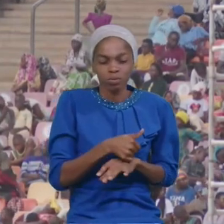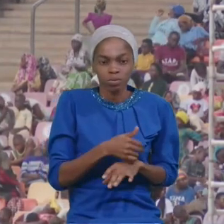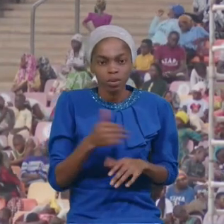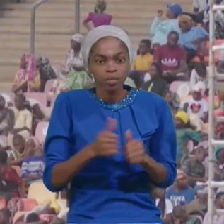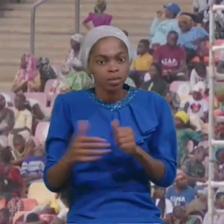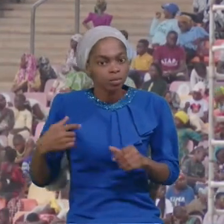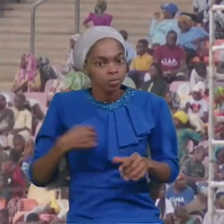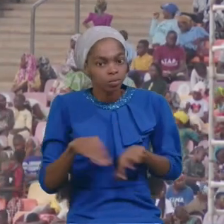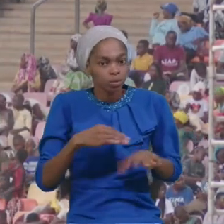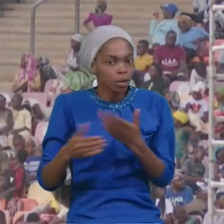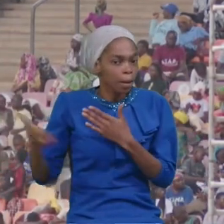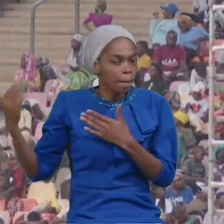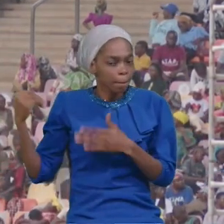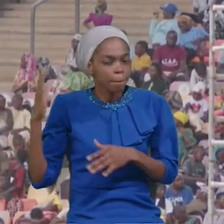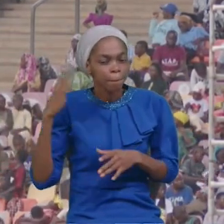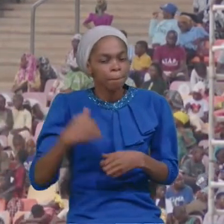discomforting